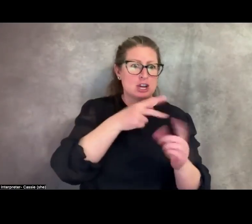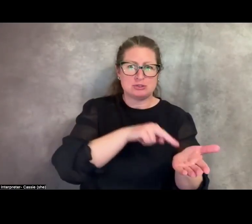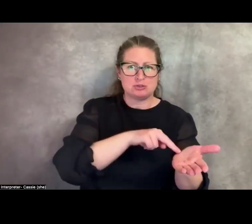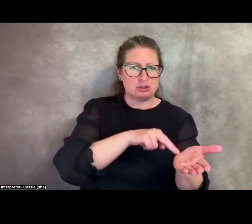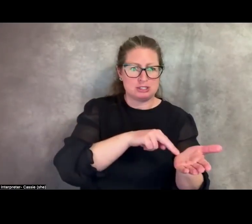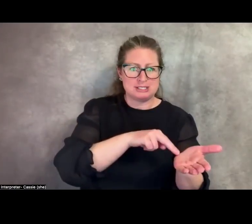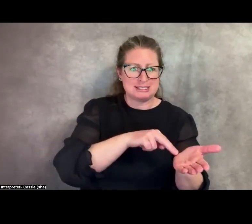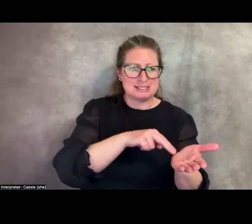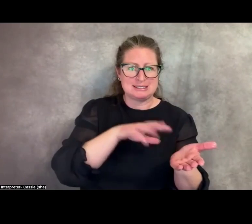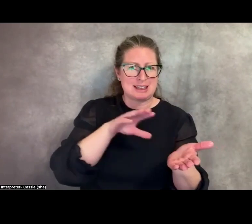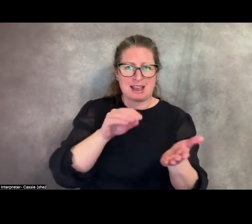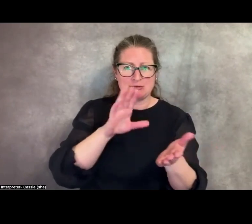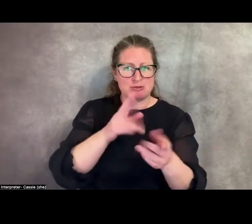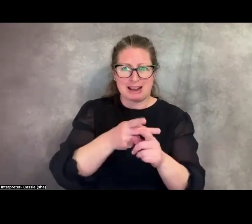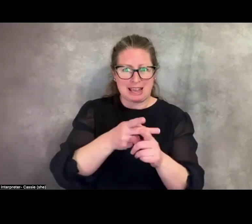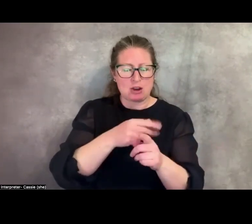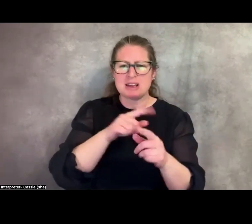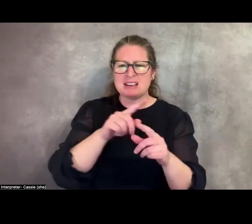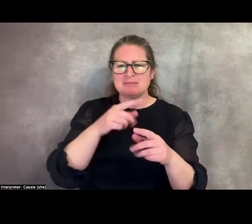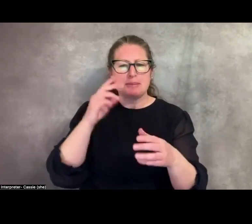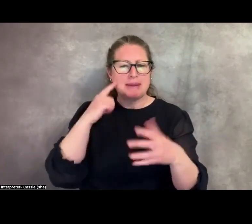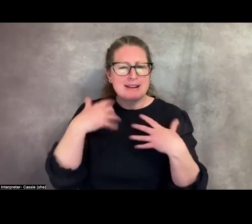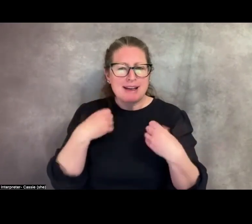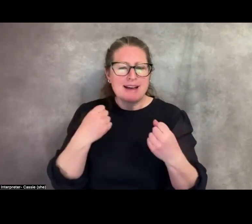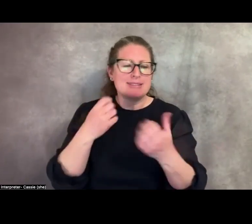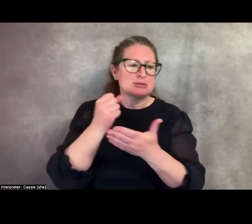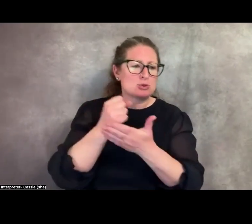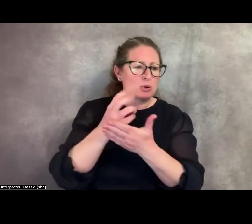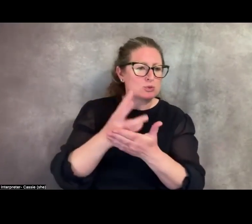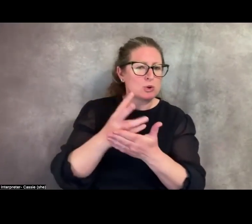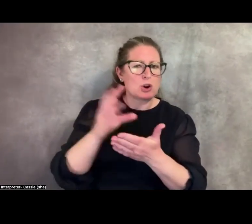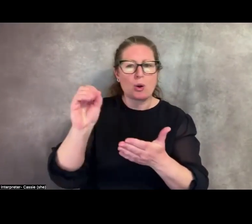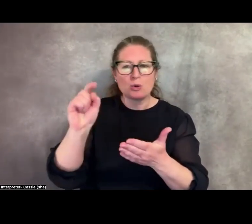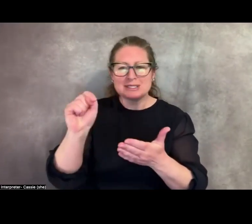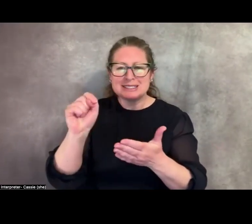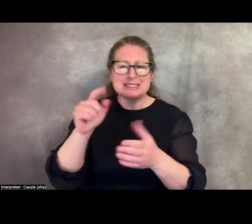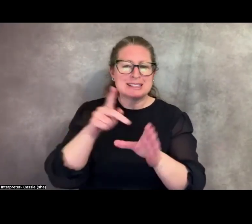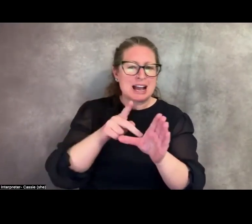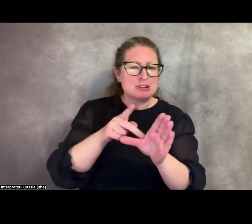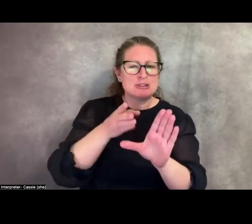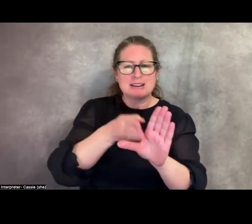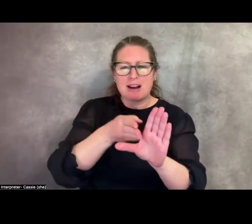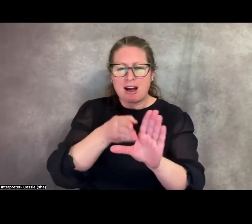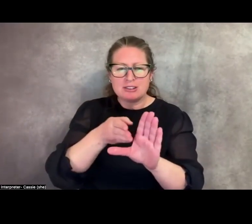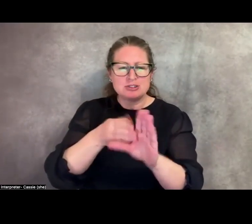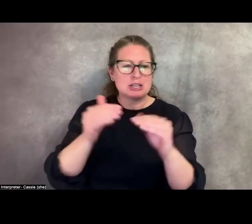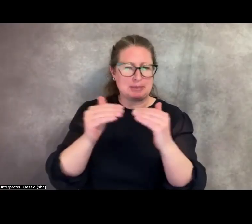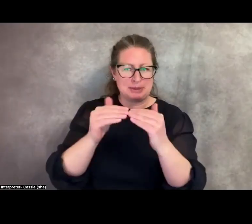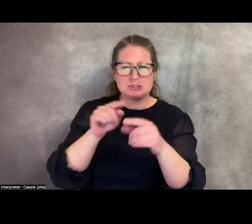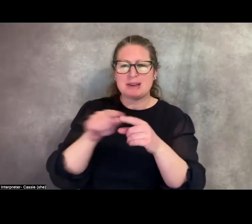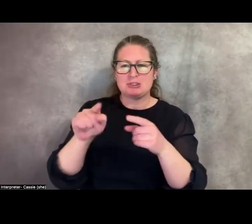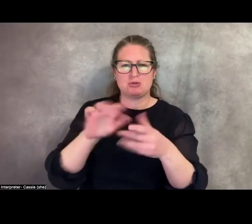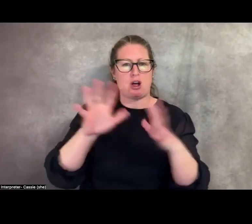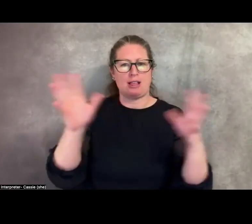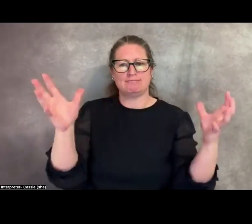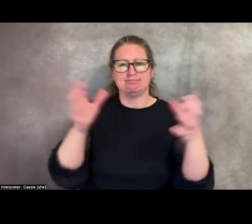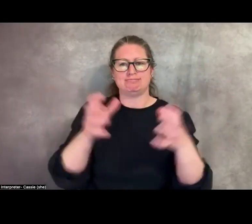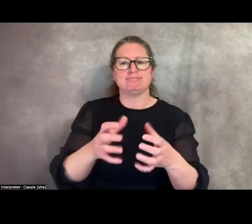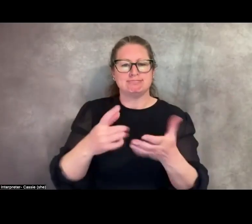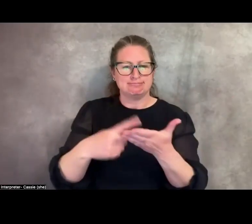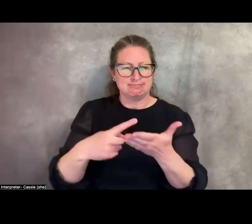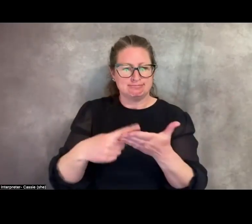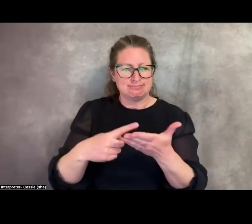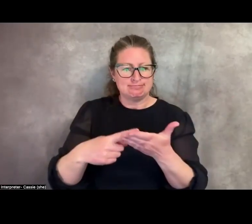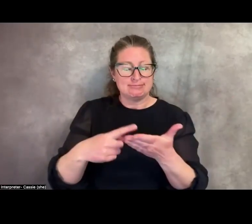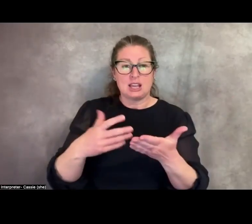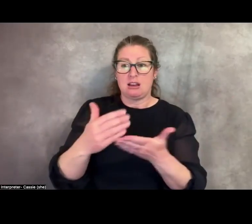workers. It was nursing, mental health workers, social work, OT, psychiatry, psychology, and our peer specialists. And then the information that was